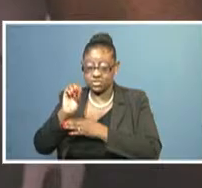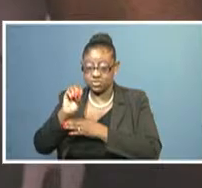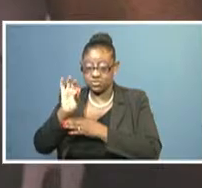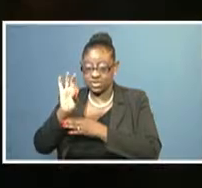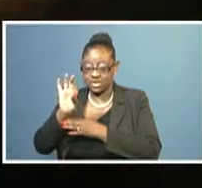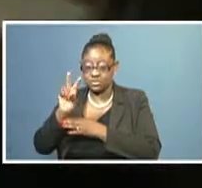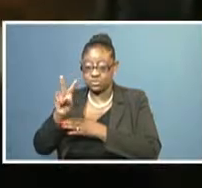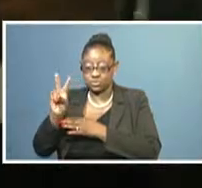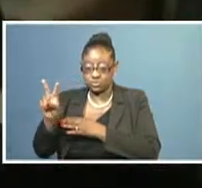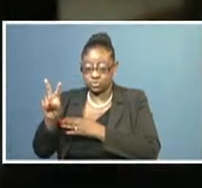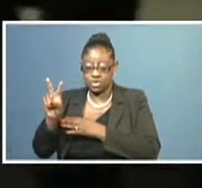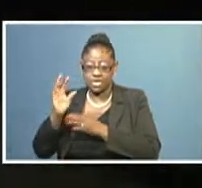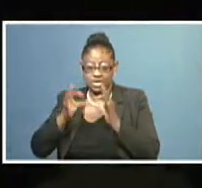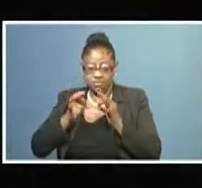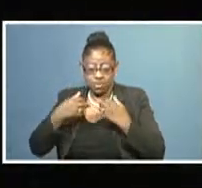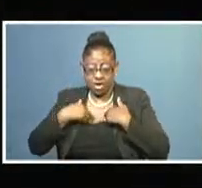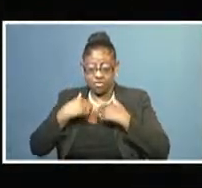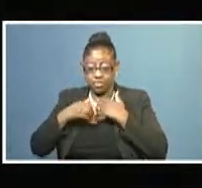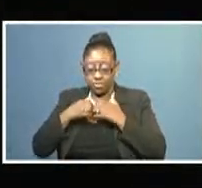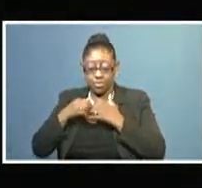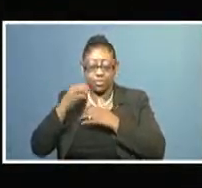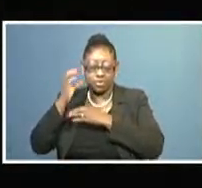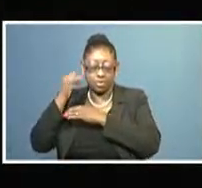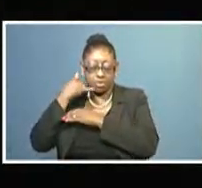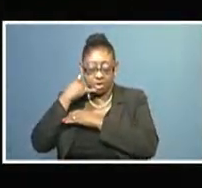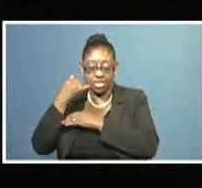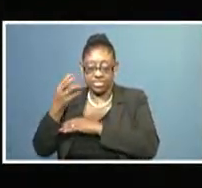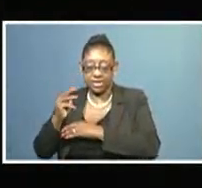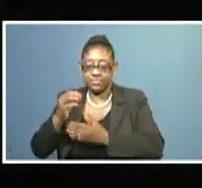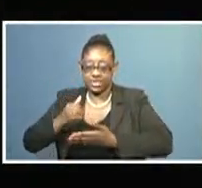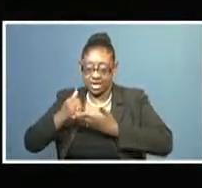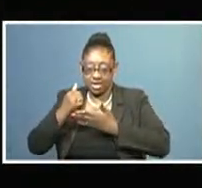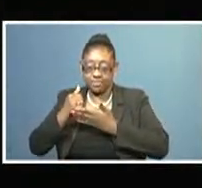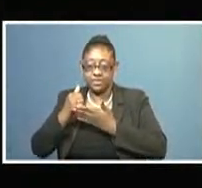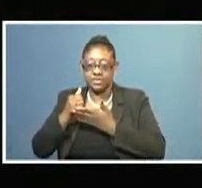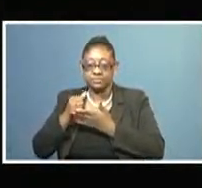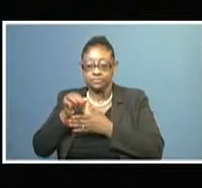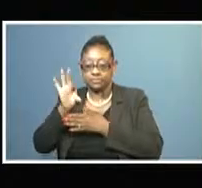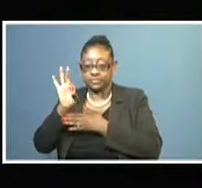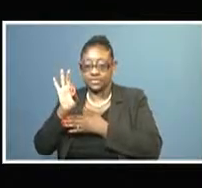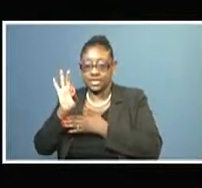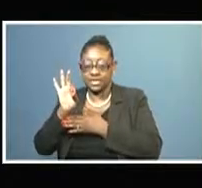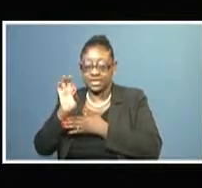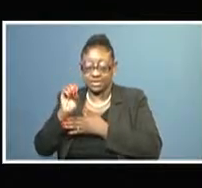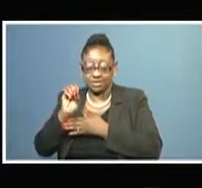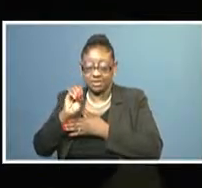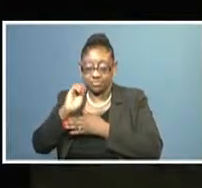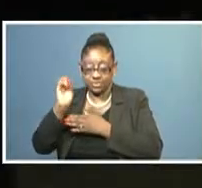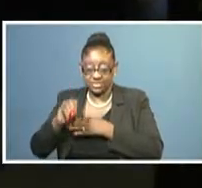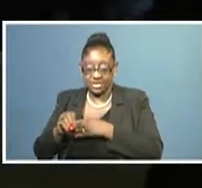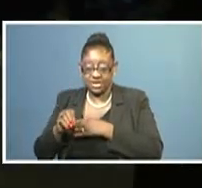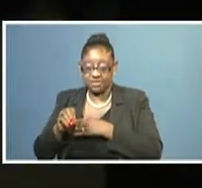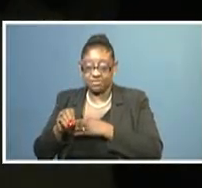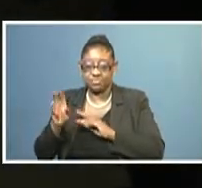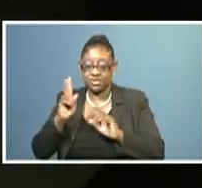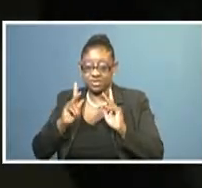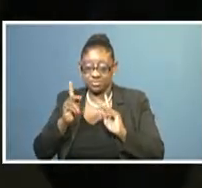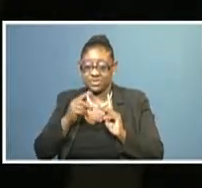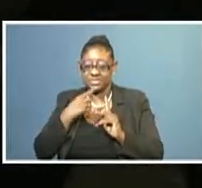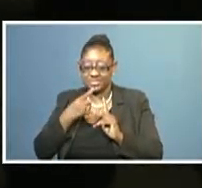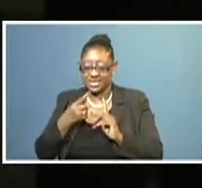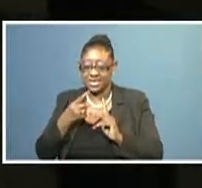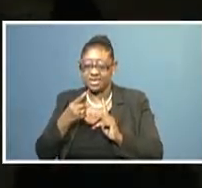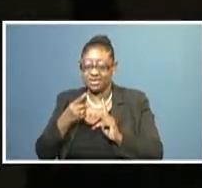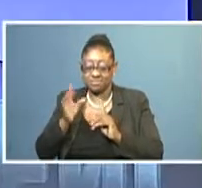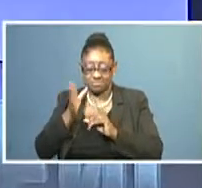328-0922. Local stats show that 95% of domestic violence cases are perpetrated by men.